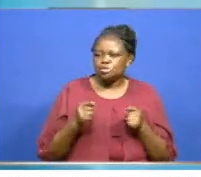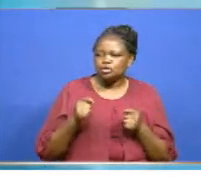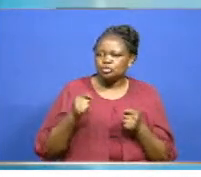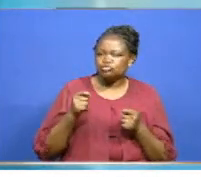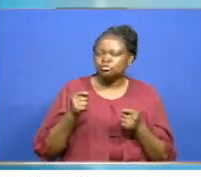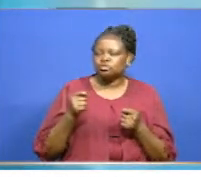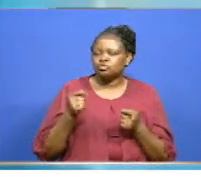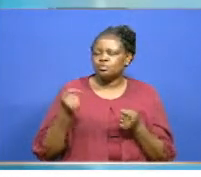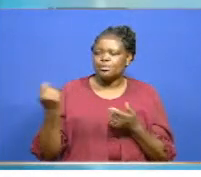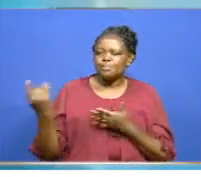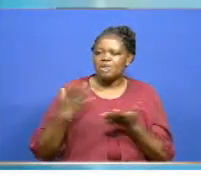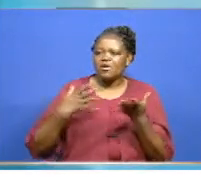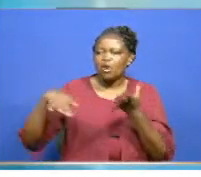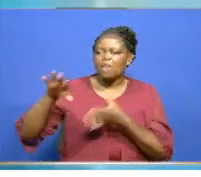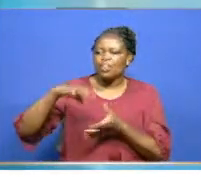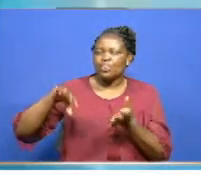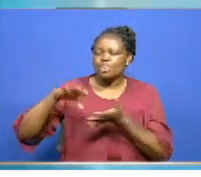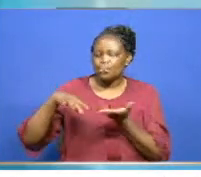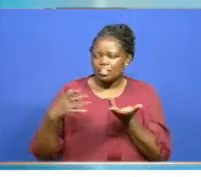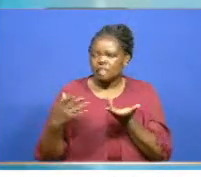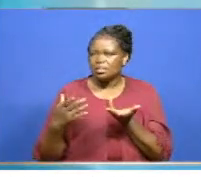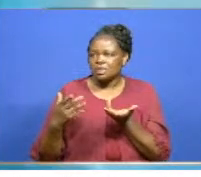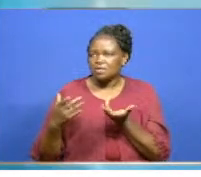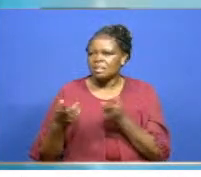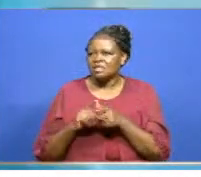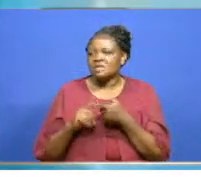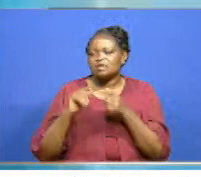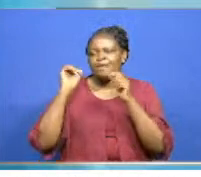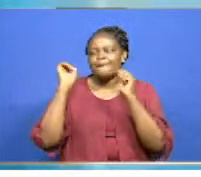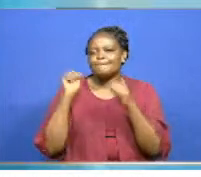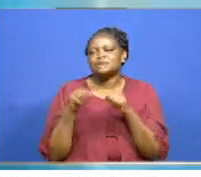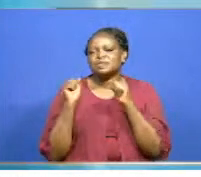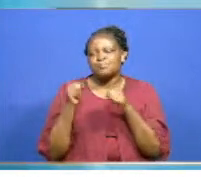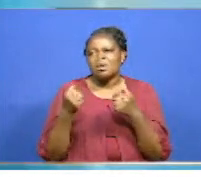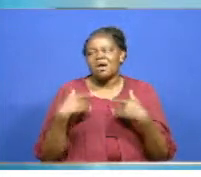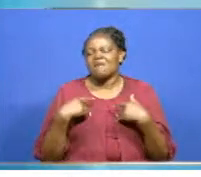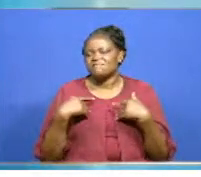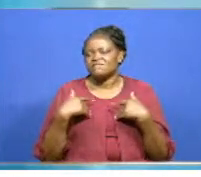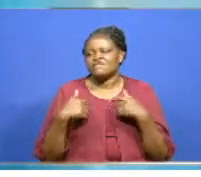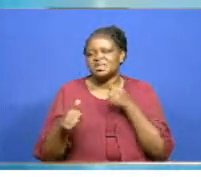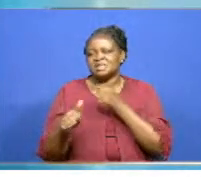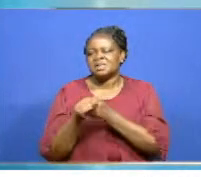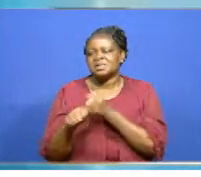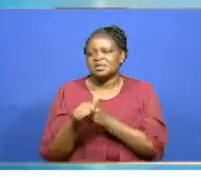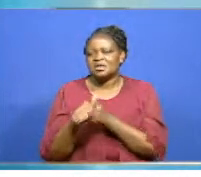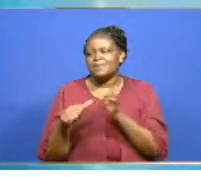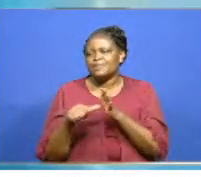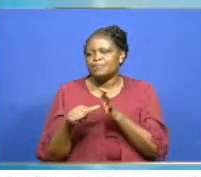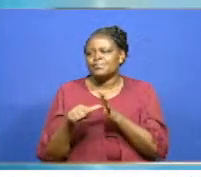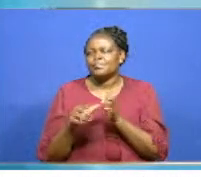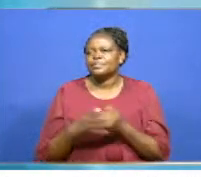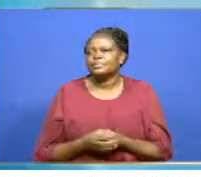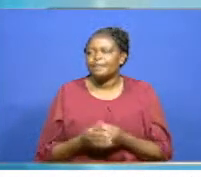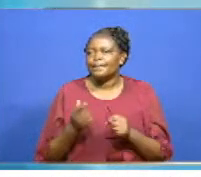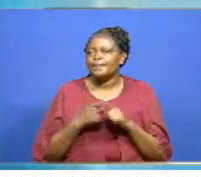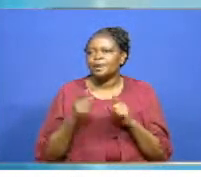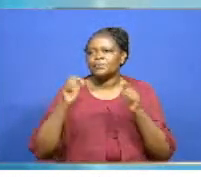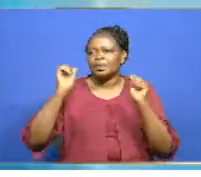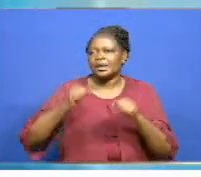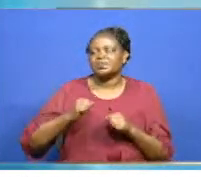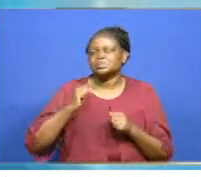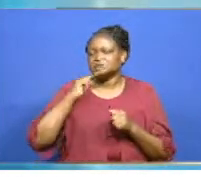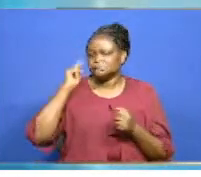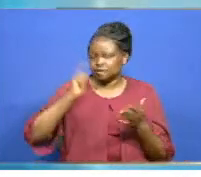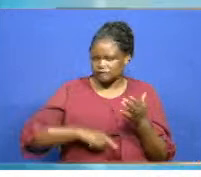waters that have been there, then you can easily find yourself in a very dead silo, in a corner. But we can say